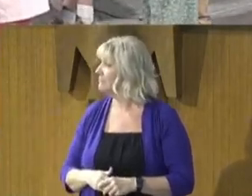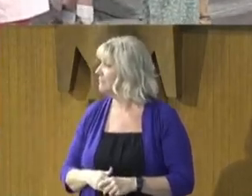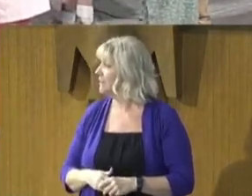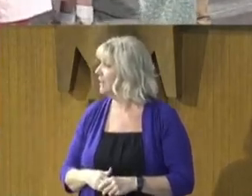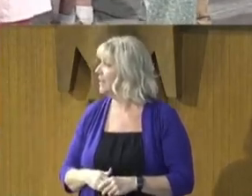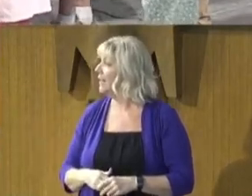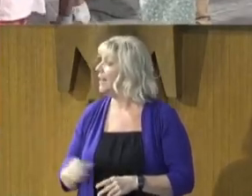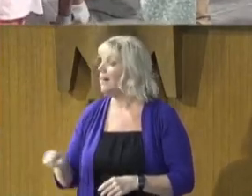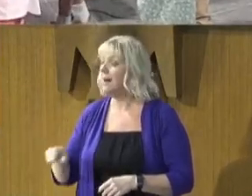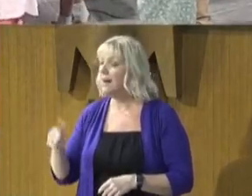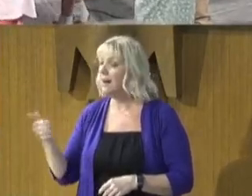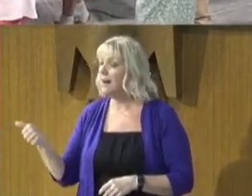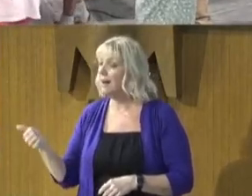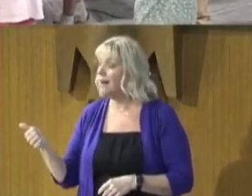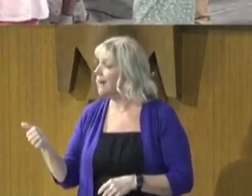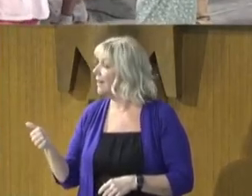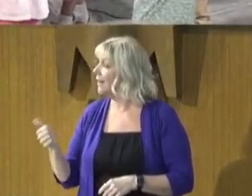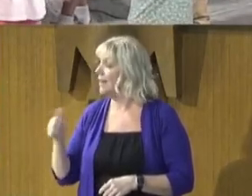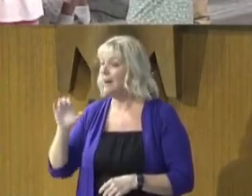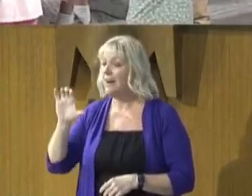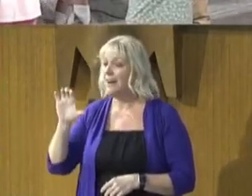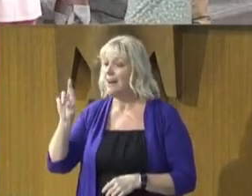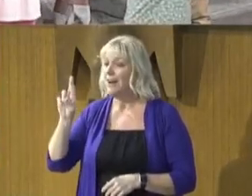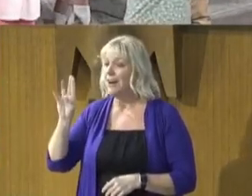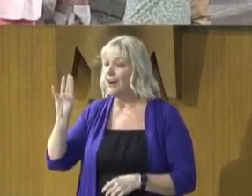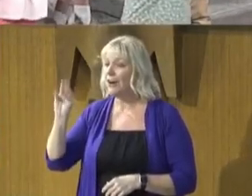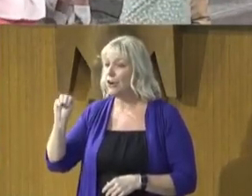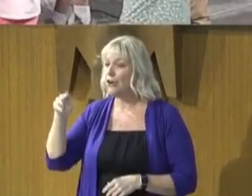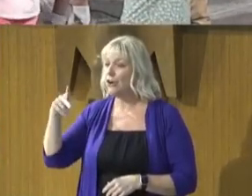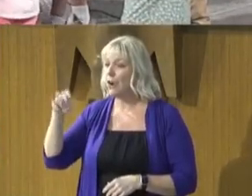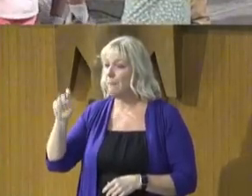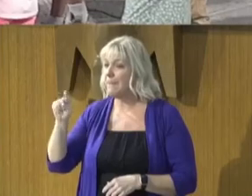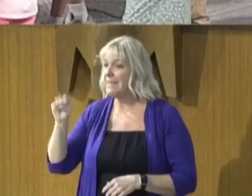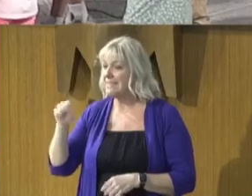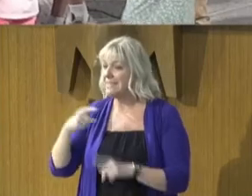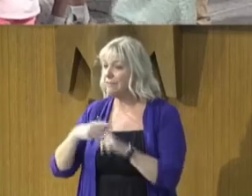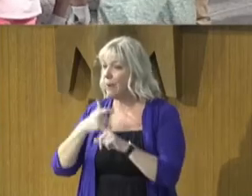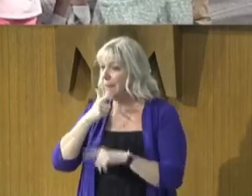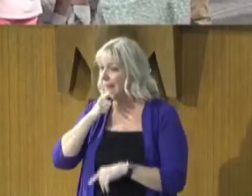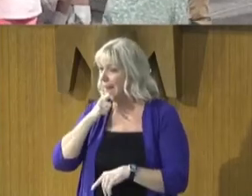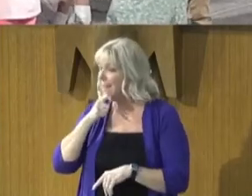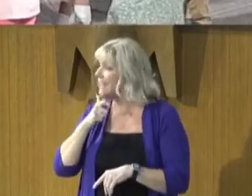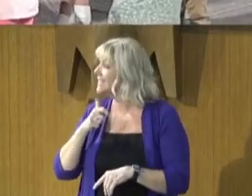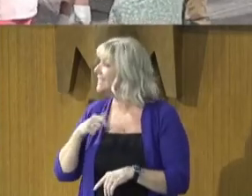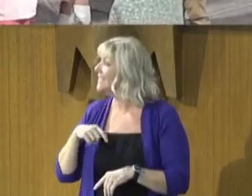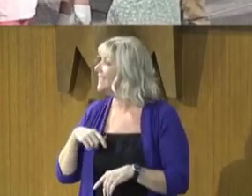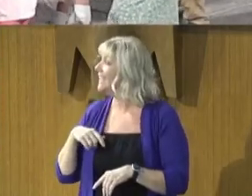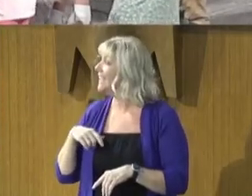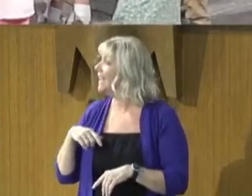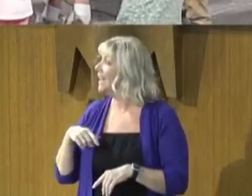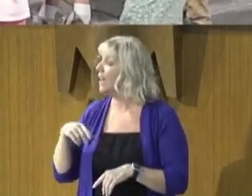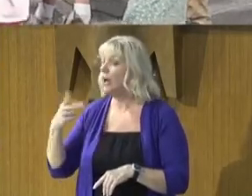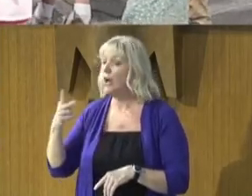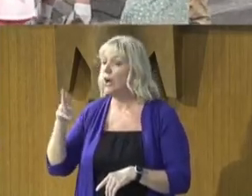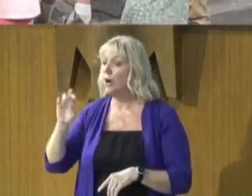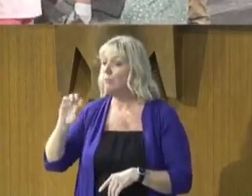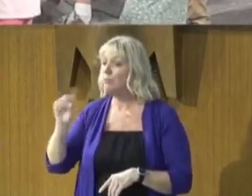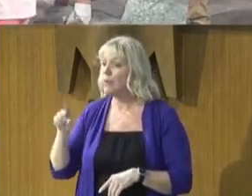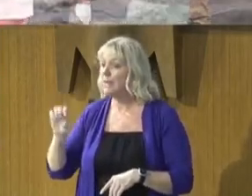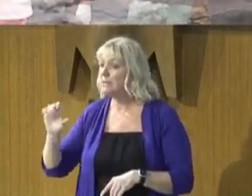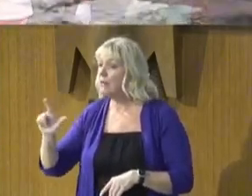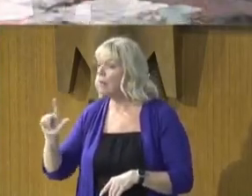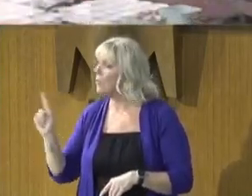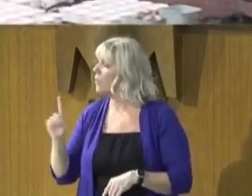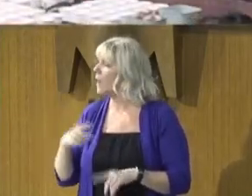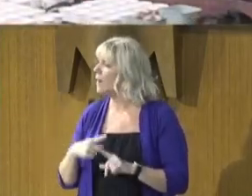have crumpets from England. And we have the pretzel. Where do we think the pretzel's